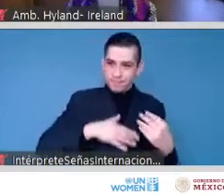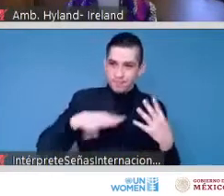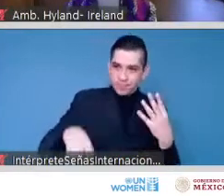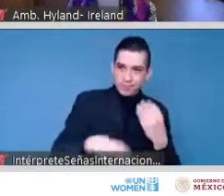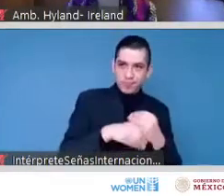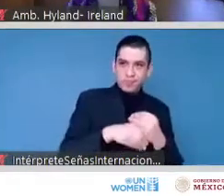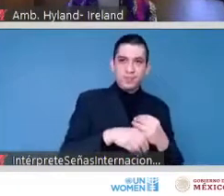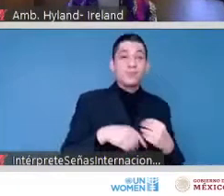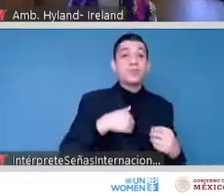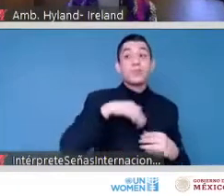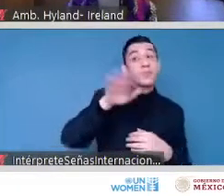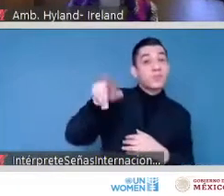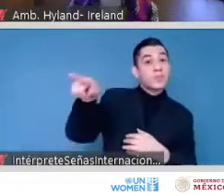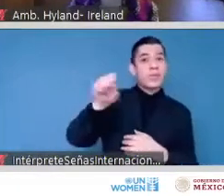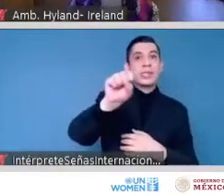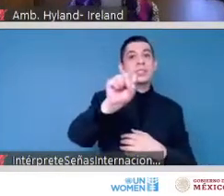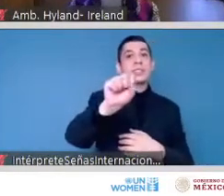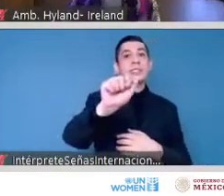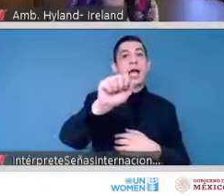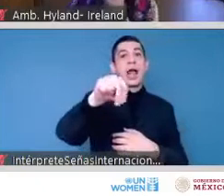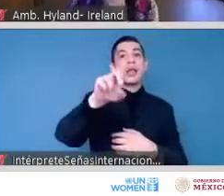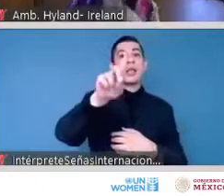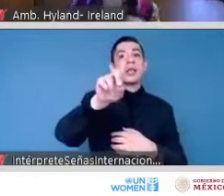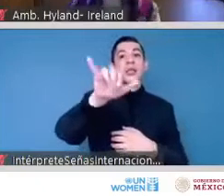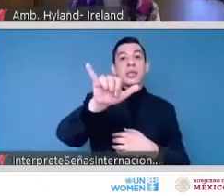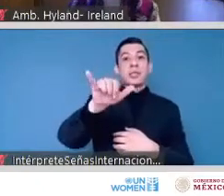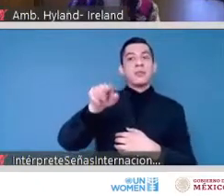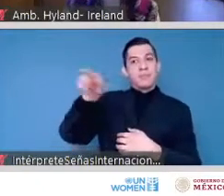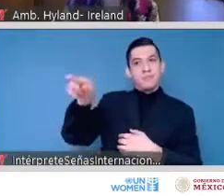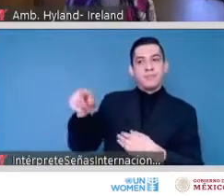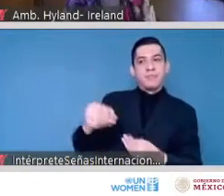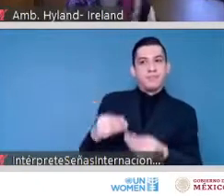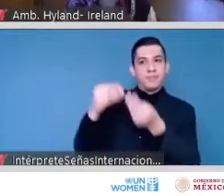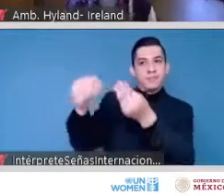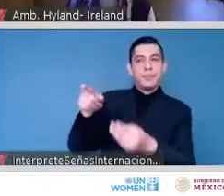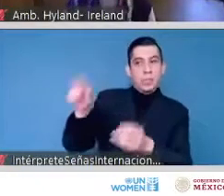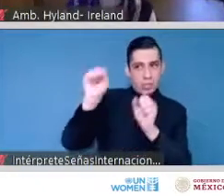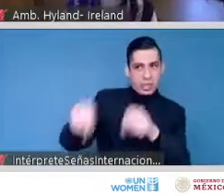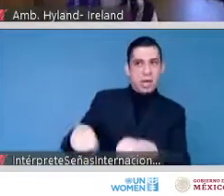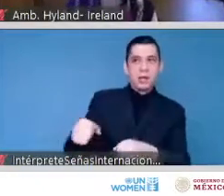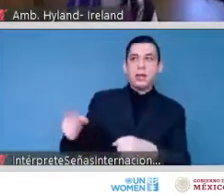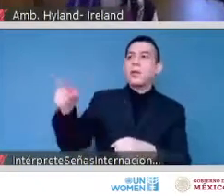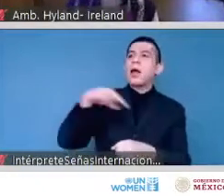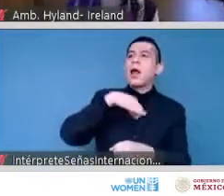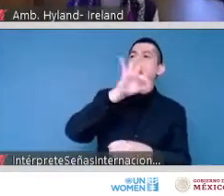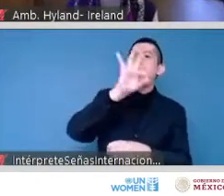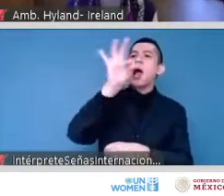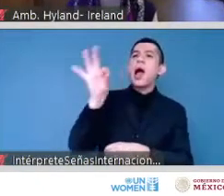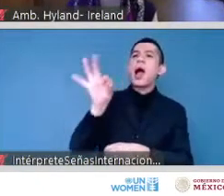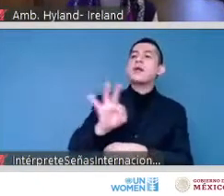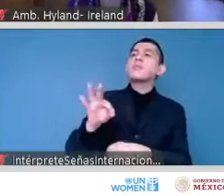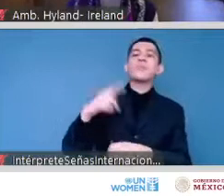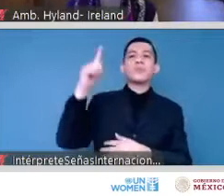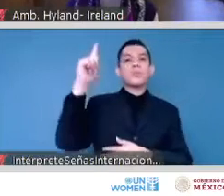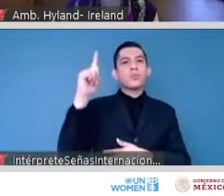participants posed that very question. So now we're starting already with a question and answer session. Sandy, on the basis of your work in